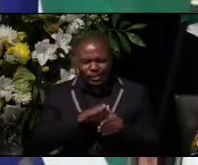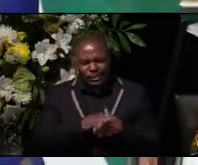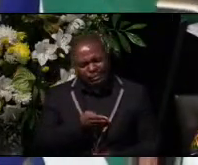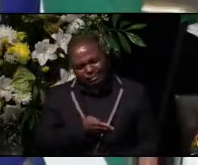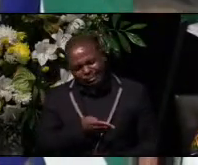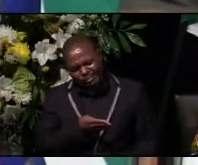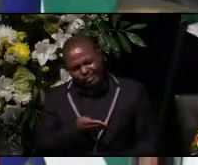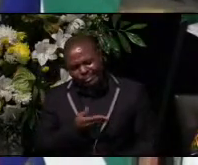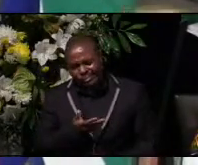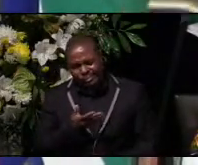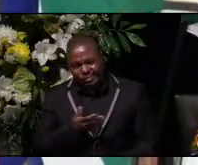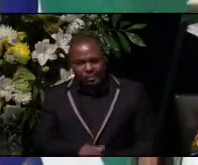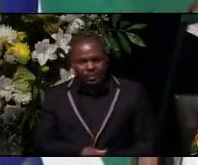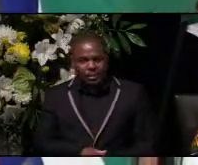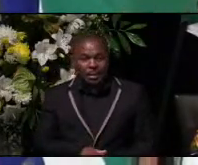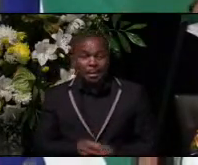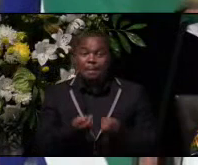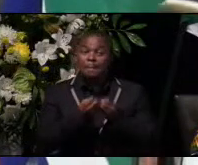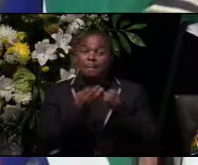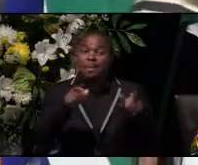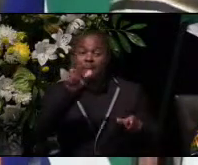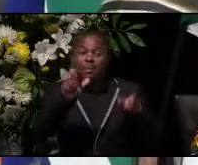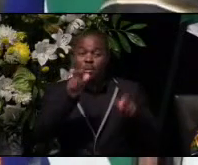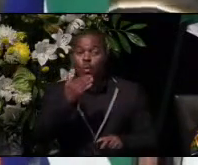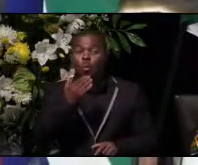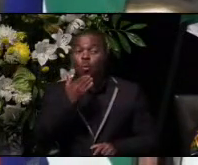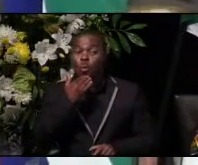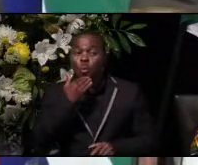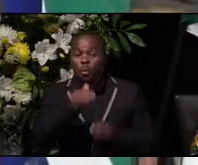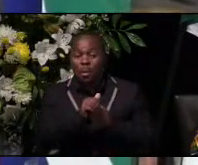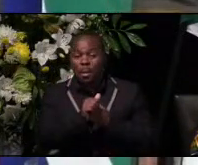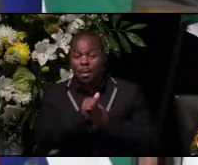many of those in leadership positions